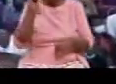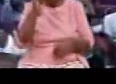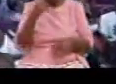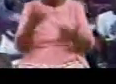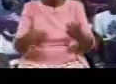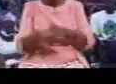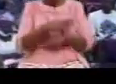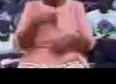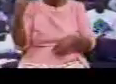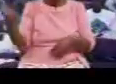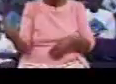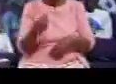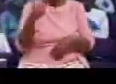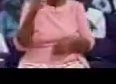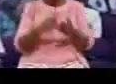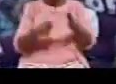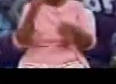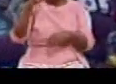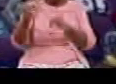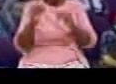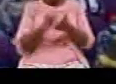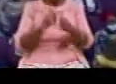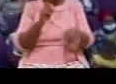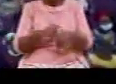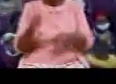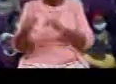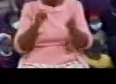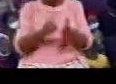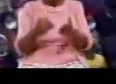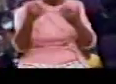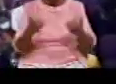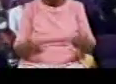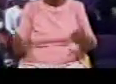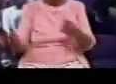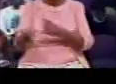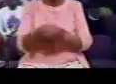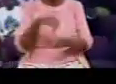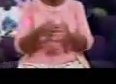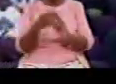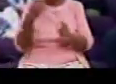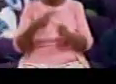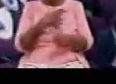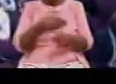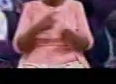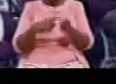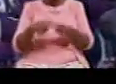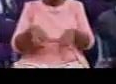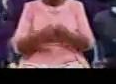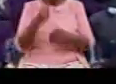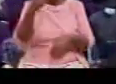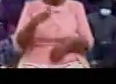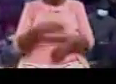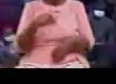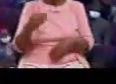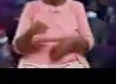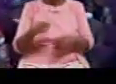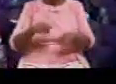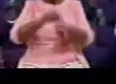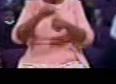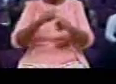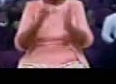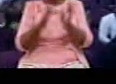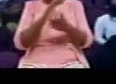is still going to do today. How God anointed Jesus of Nazareth with the Holy Ghost and with power,